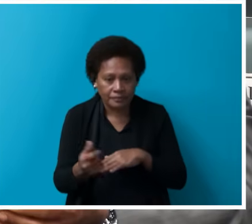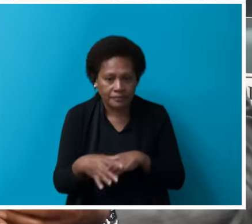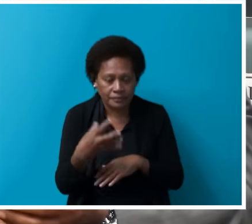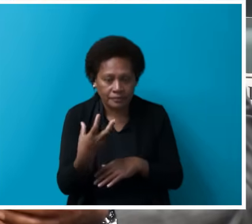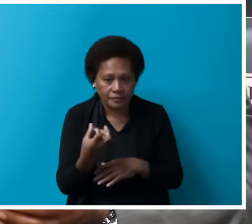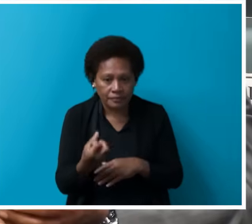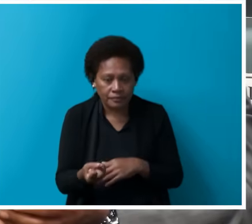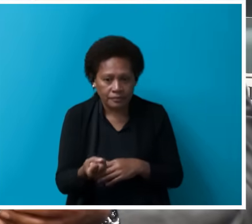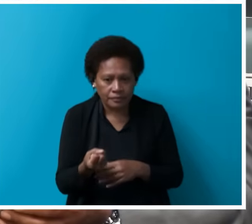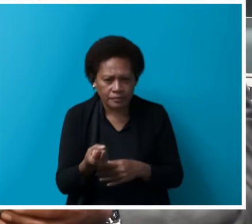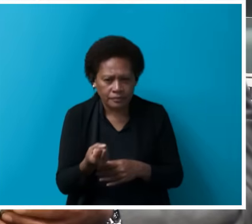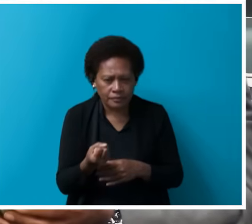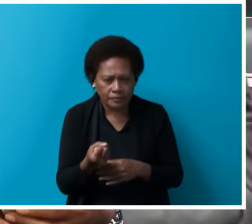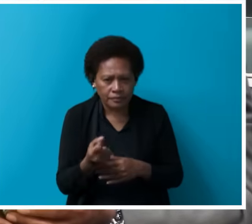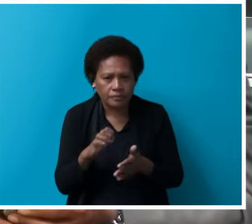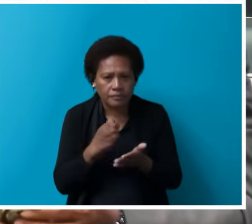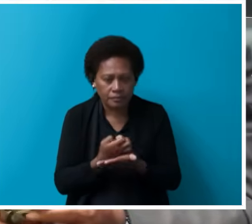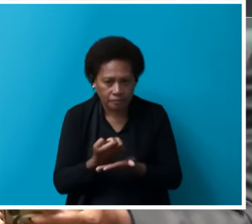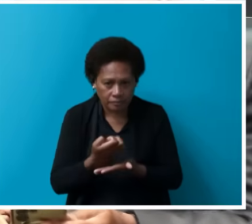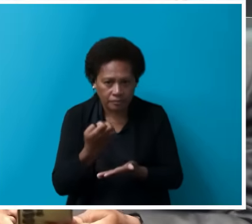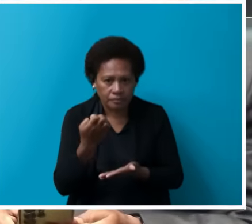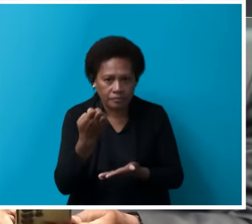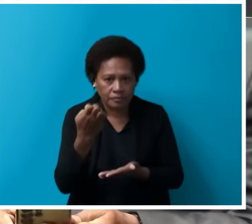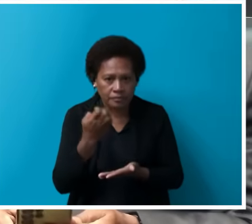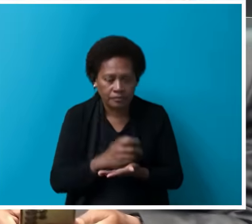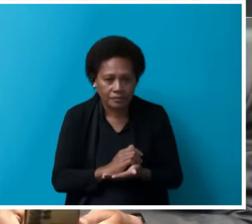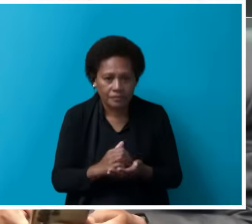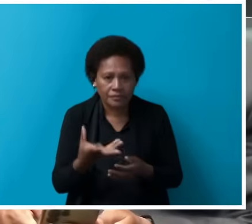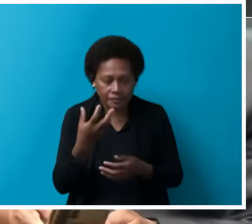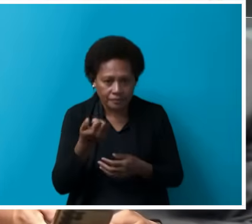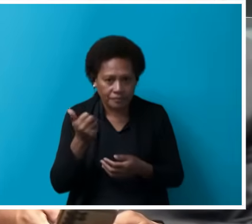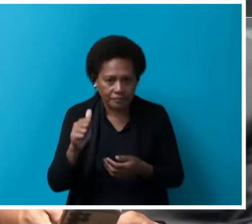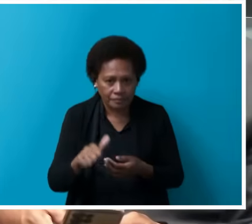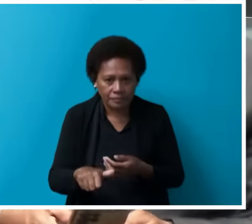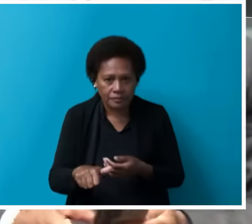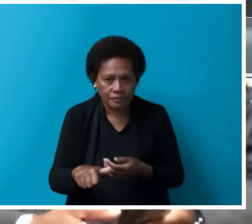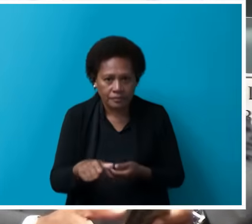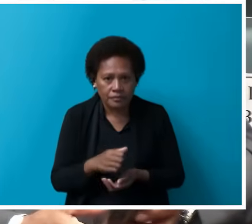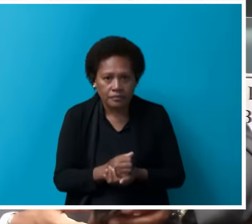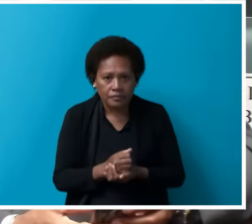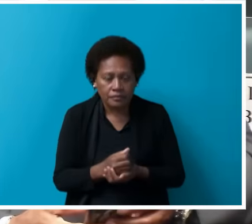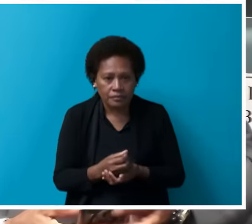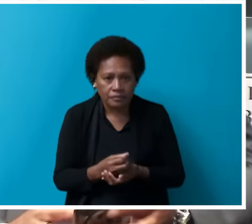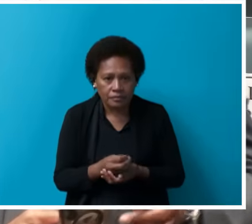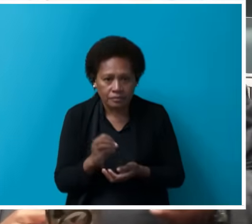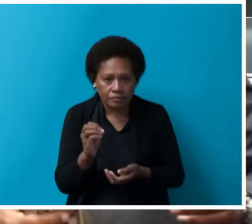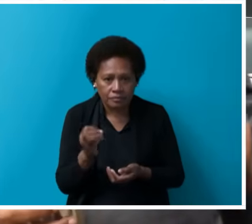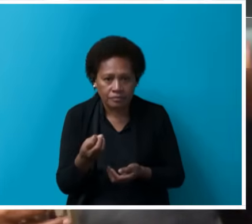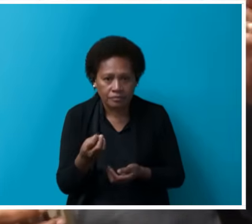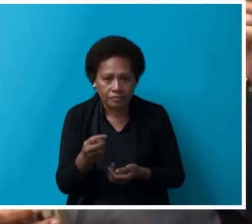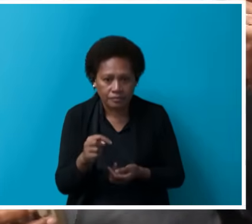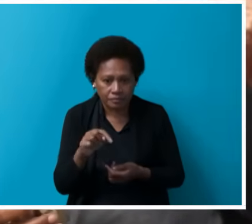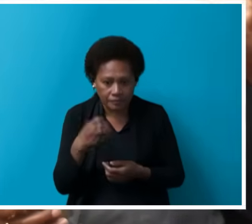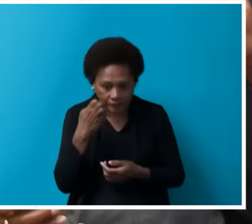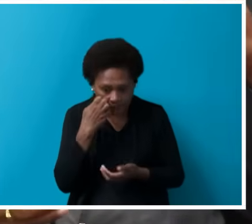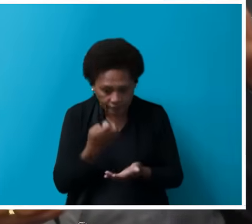projection, economic projection right. Yes. We are not inflating. Yeah. And this is the evidence.